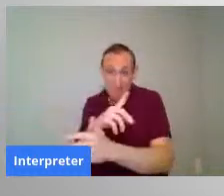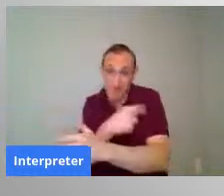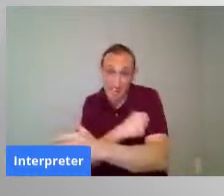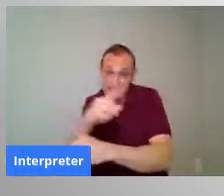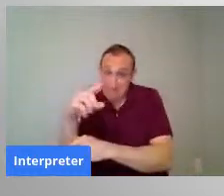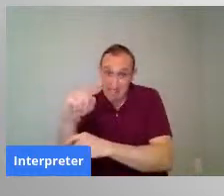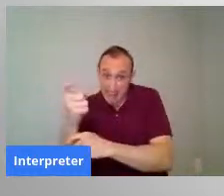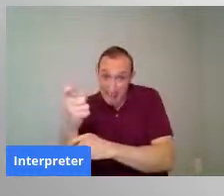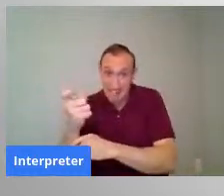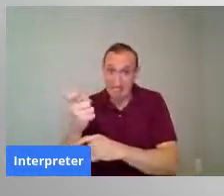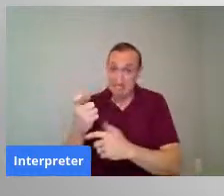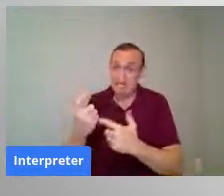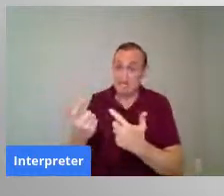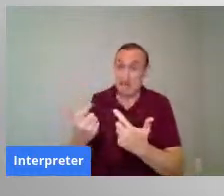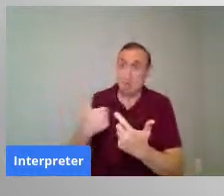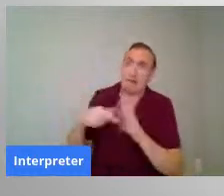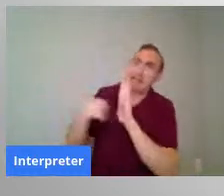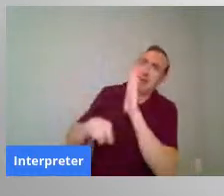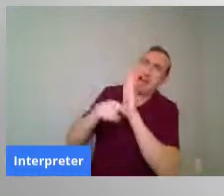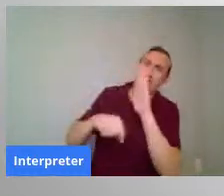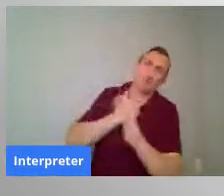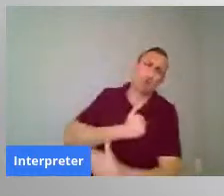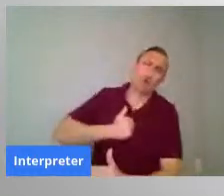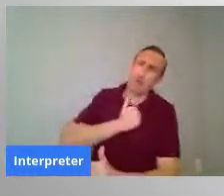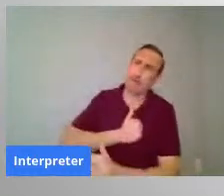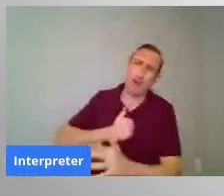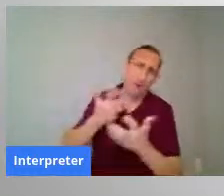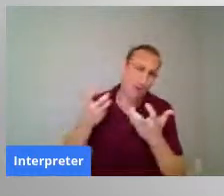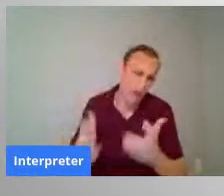Sorry to be a downer, but